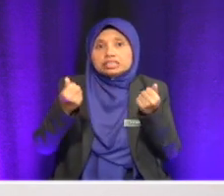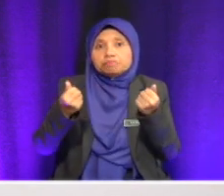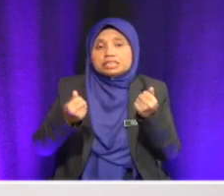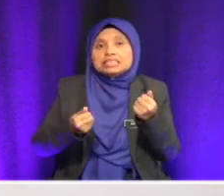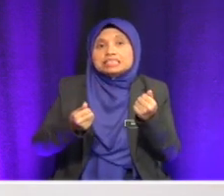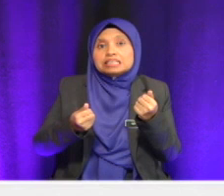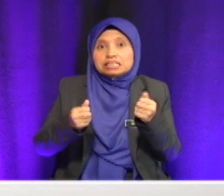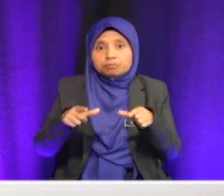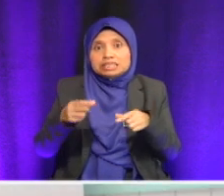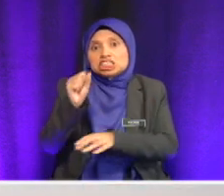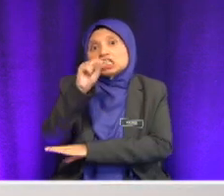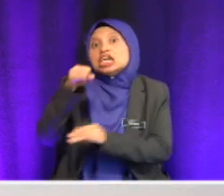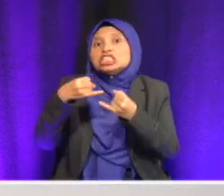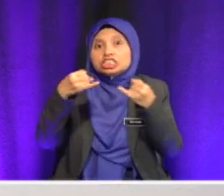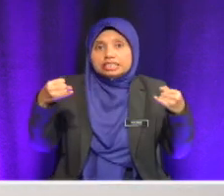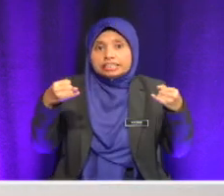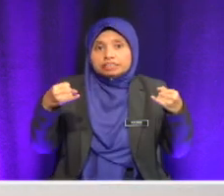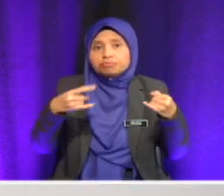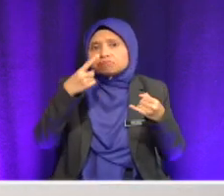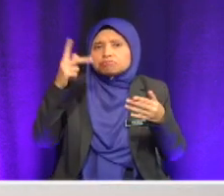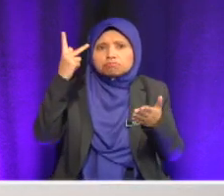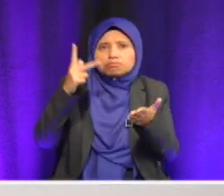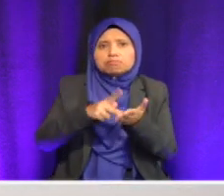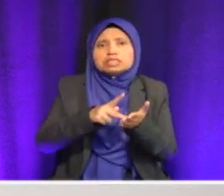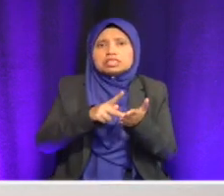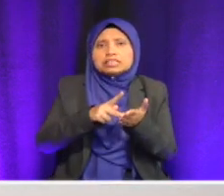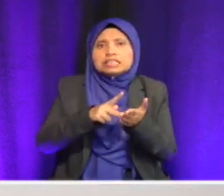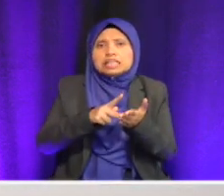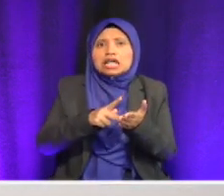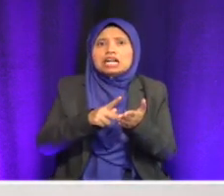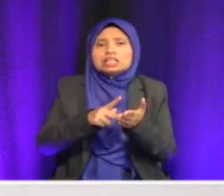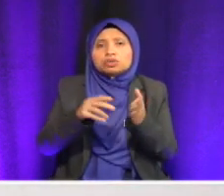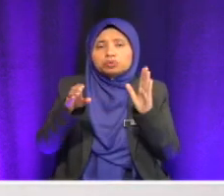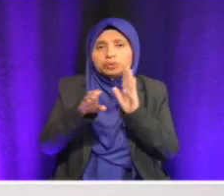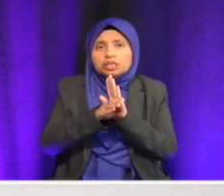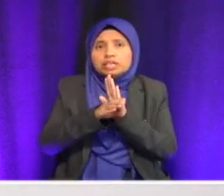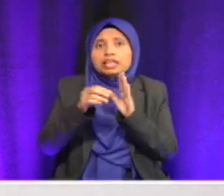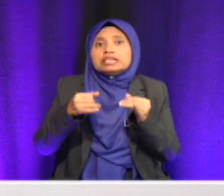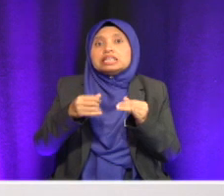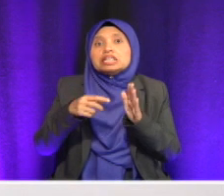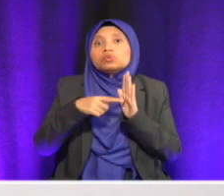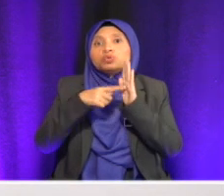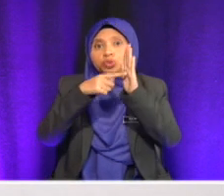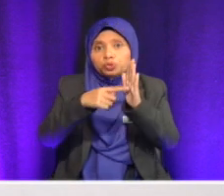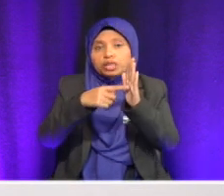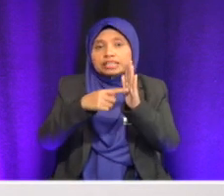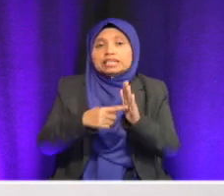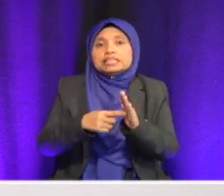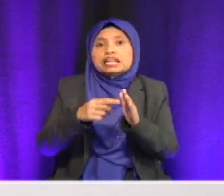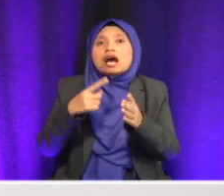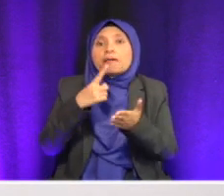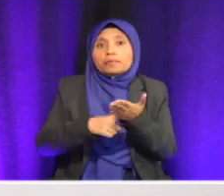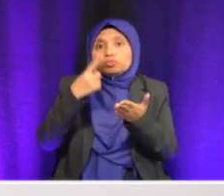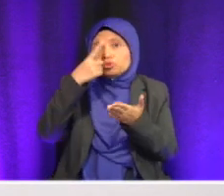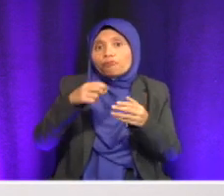this question, can you please help me to identify the keywords first? So keywords is the most obvious word or the glaring one to help you further understand the question